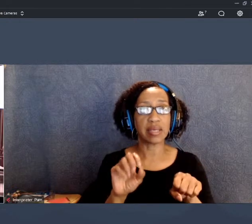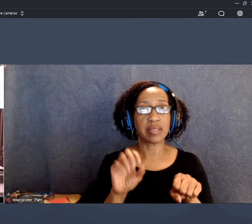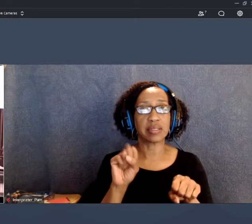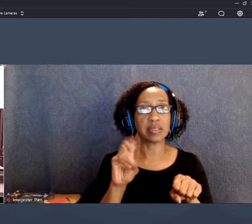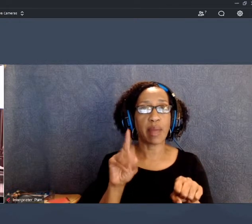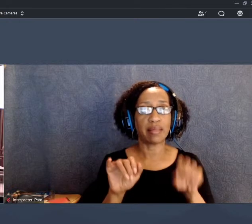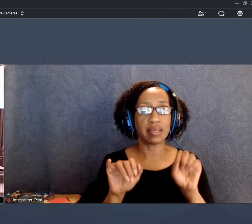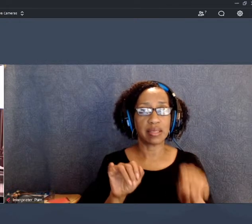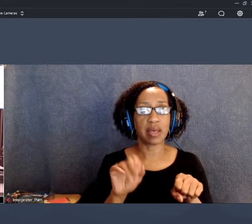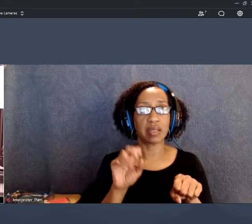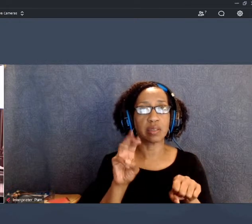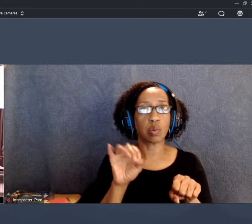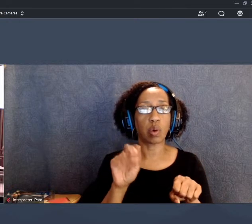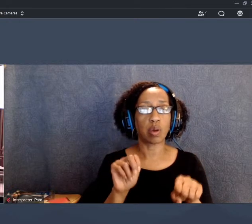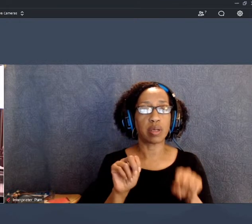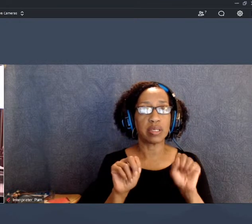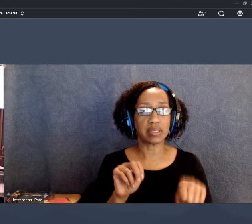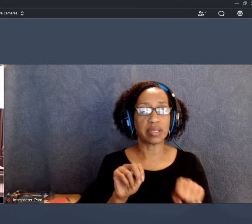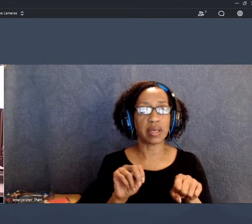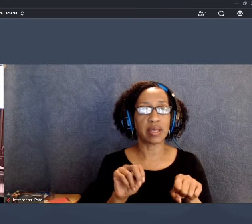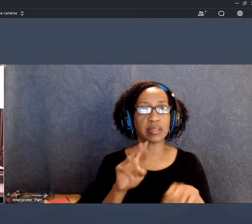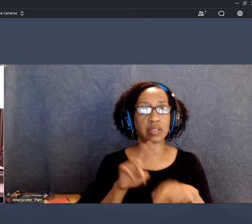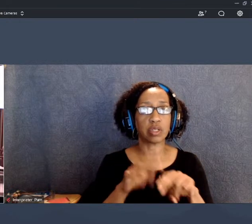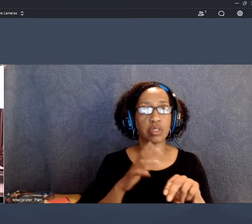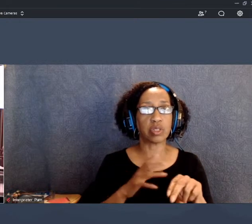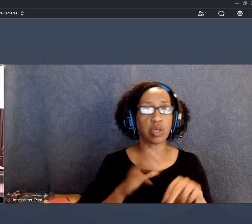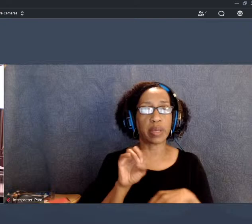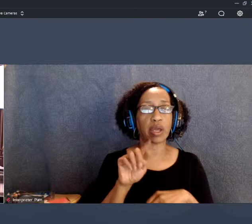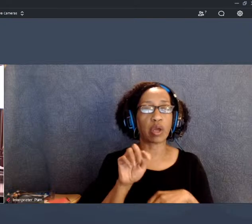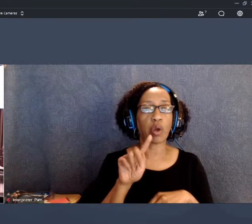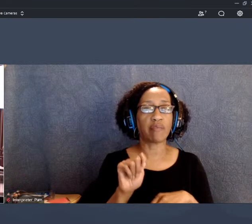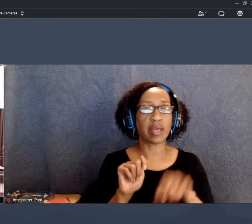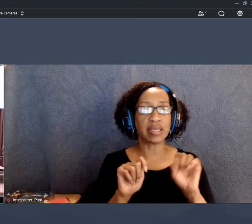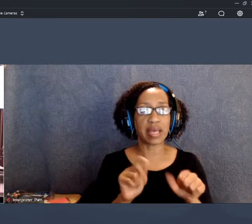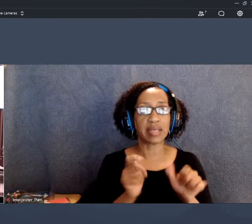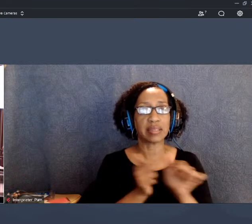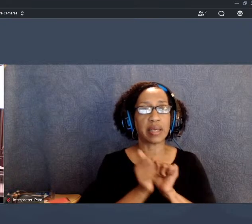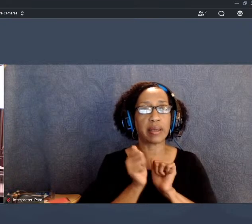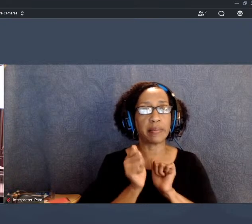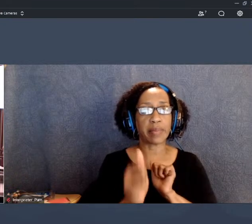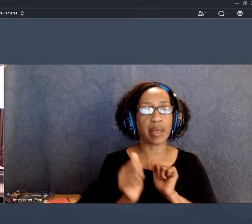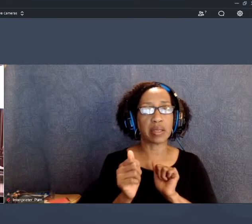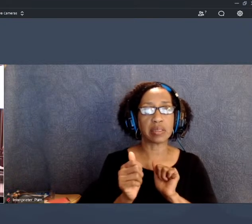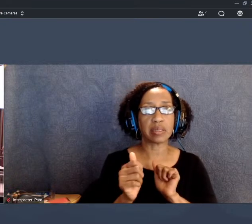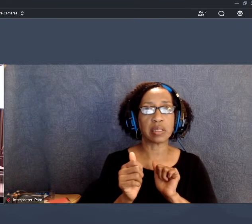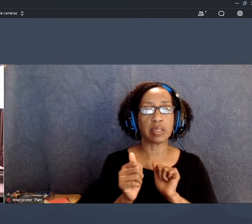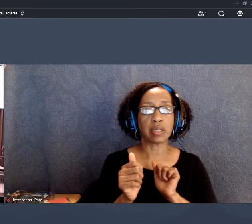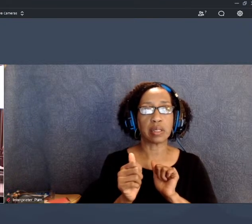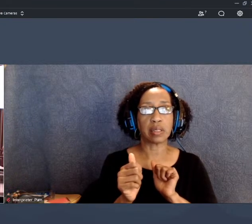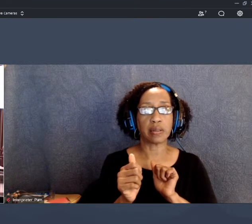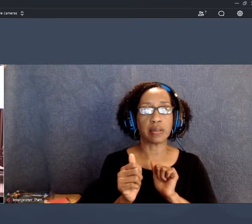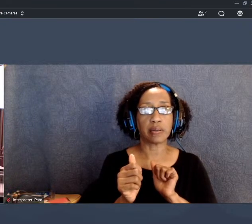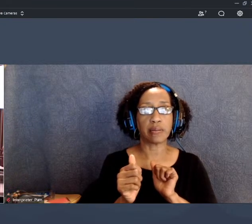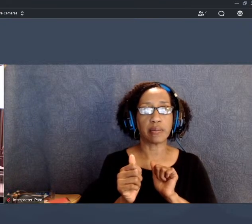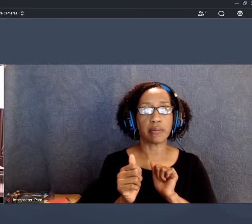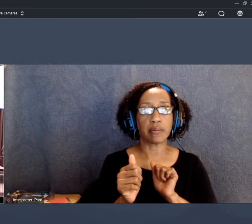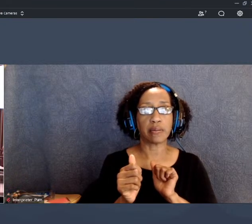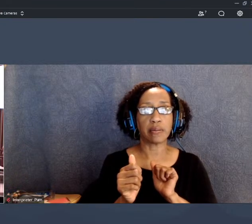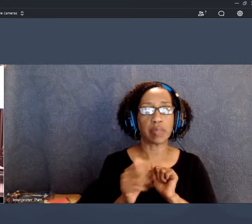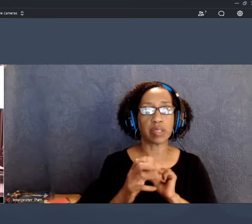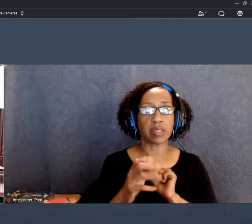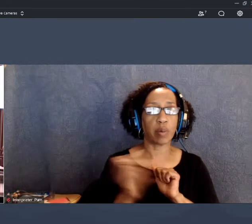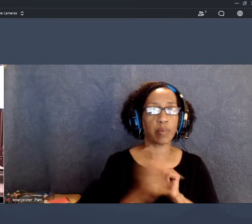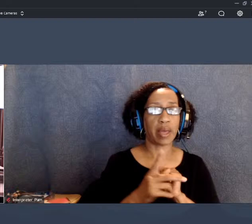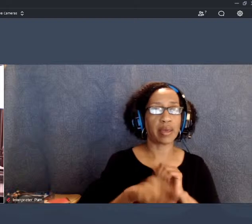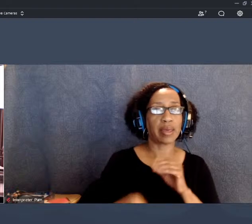yes. Warren, yes. Chairman Colvett, yes. Thank you. That item passes. Let's go back and have our consent